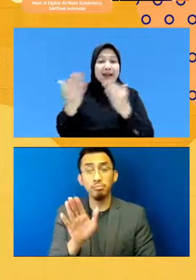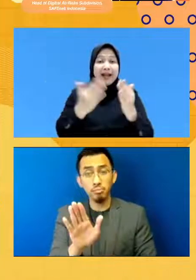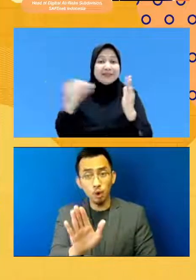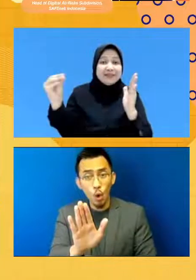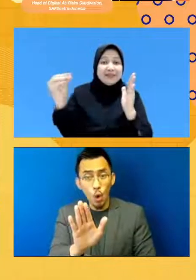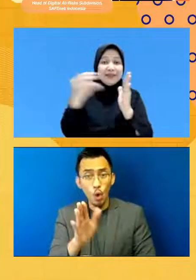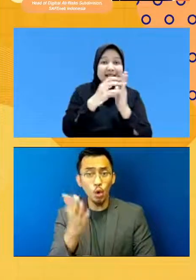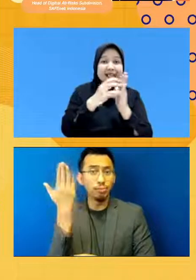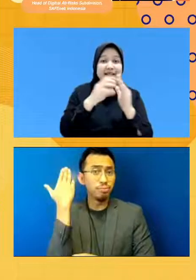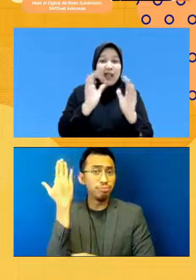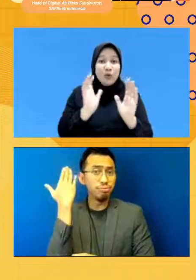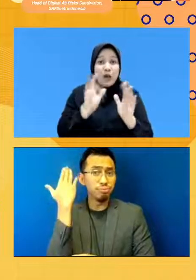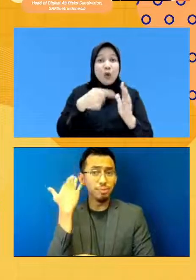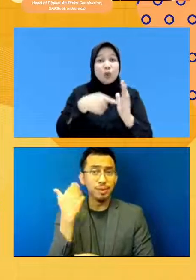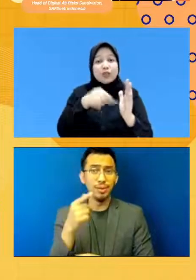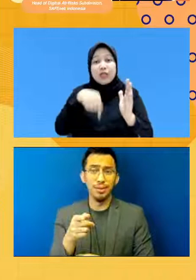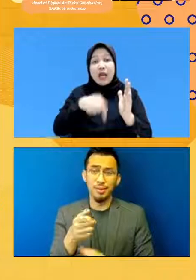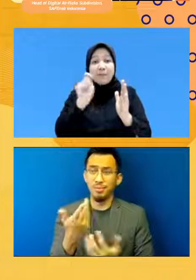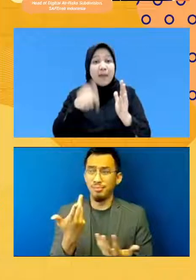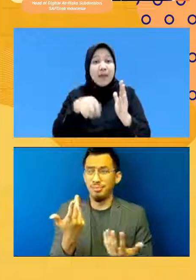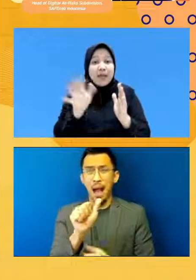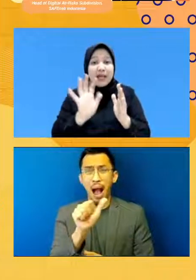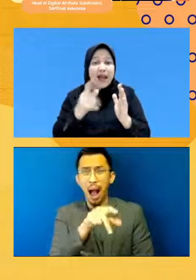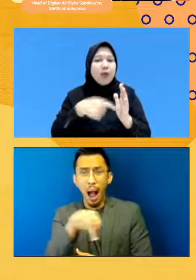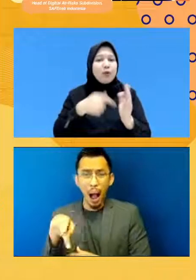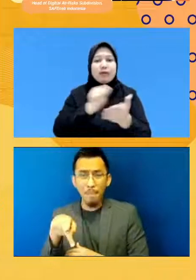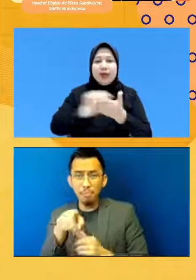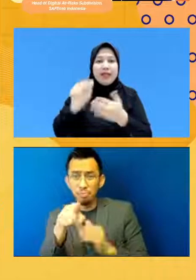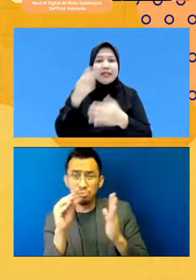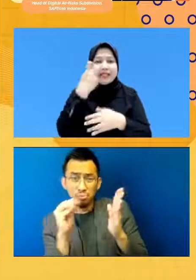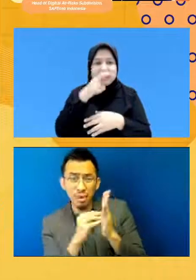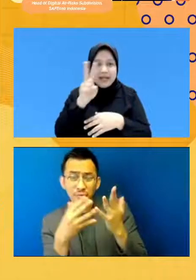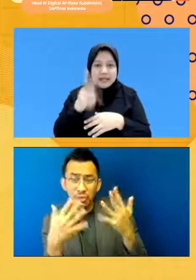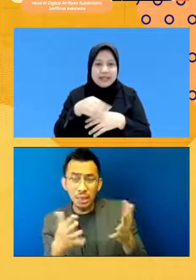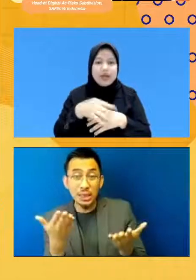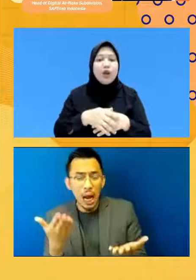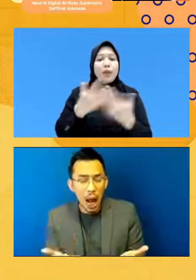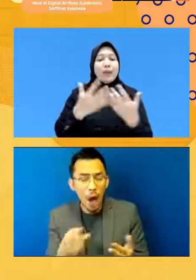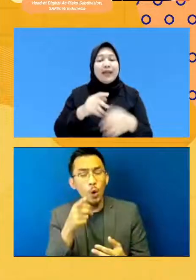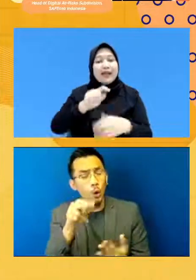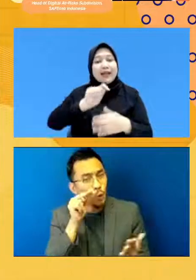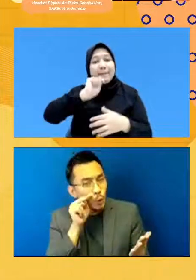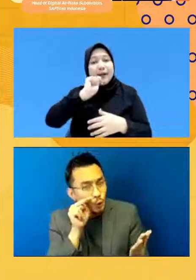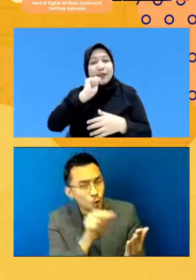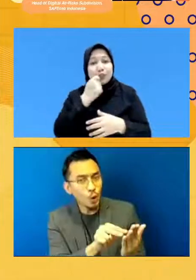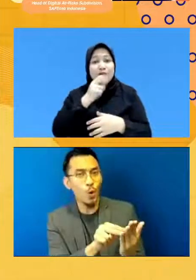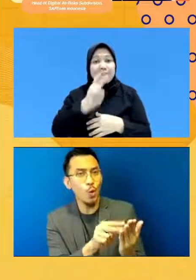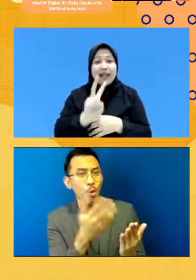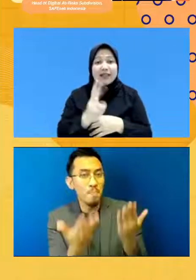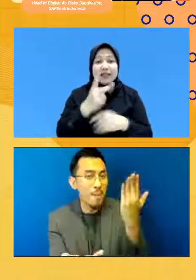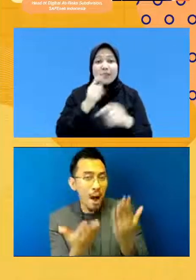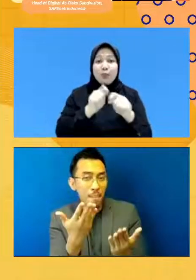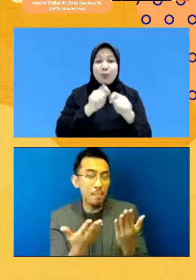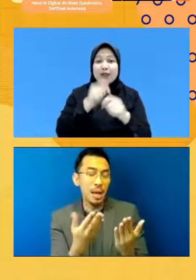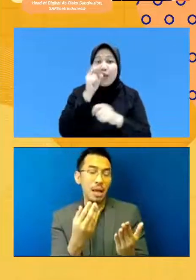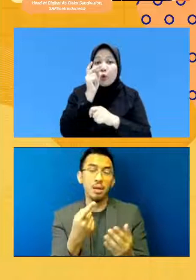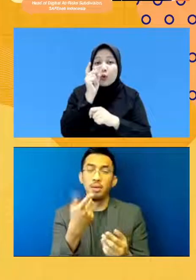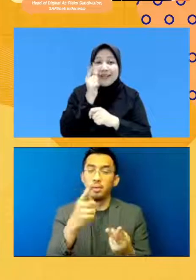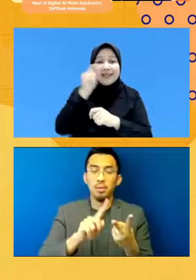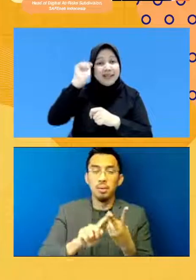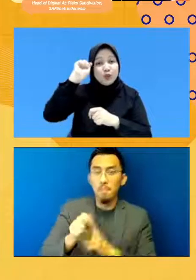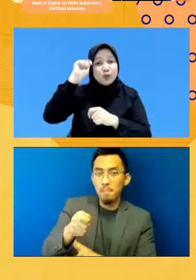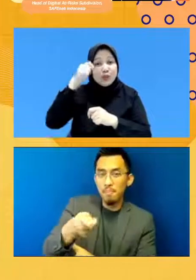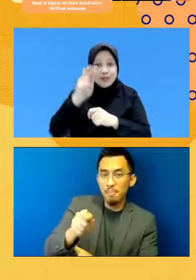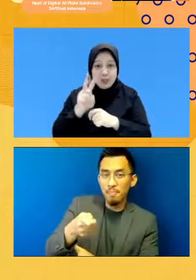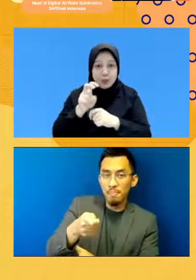the two-factor authentication, change the password, strong and unique for every account. This is some tools that you